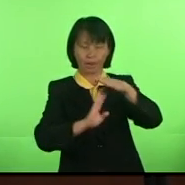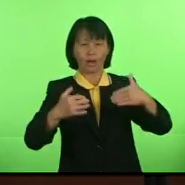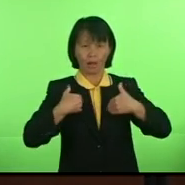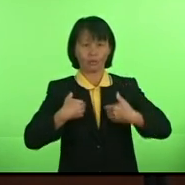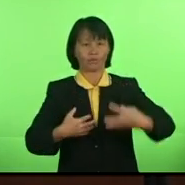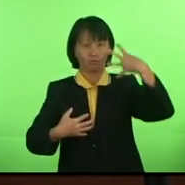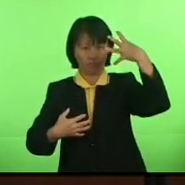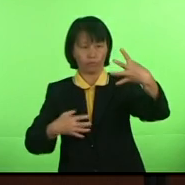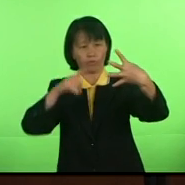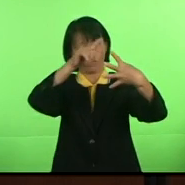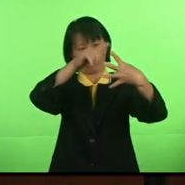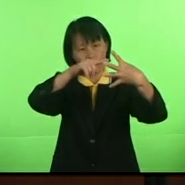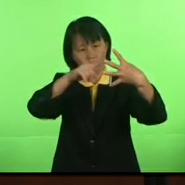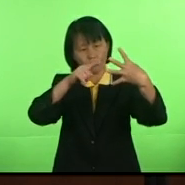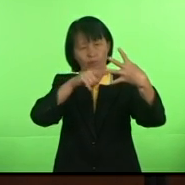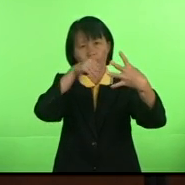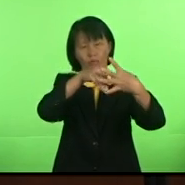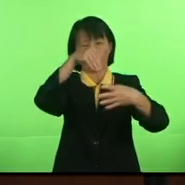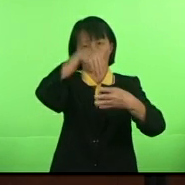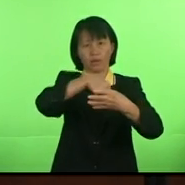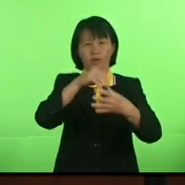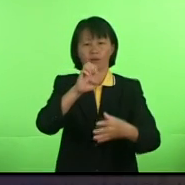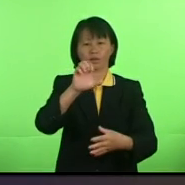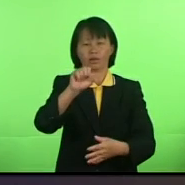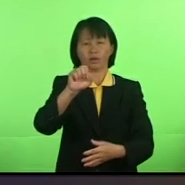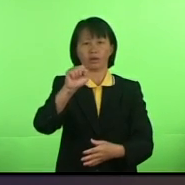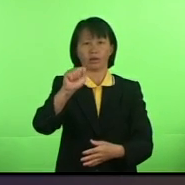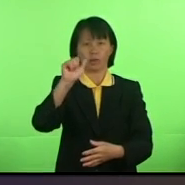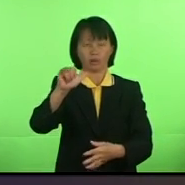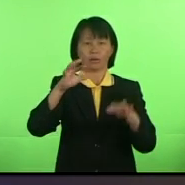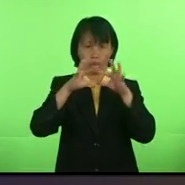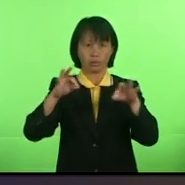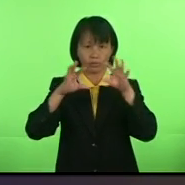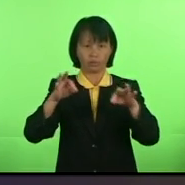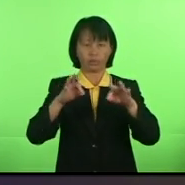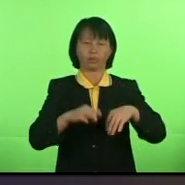stages involved in essay writing. What are those?